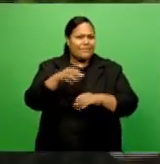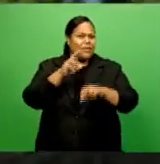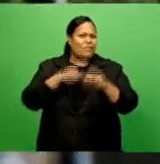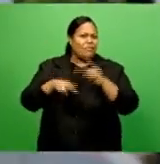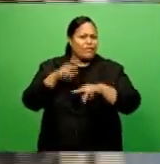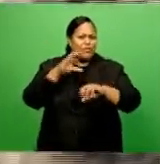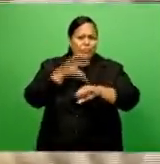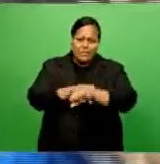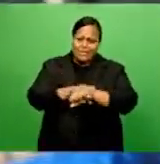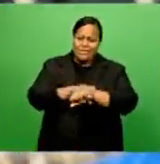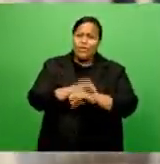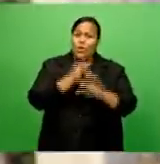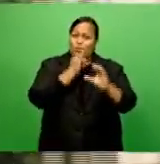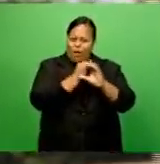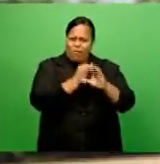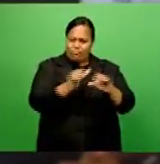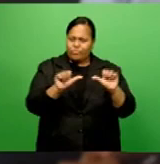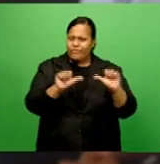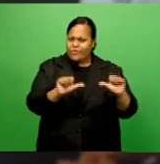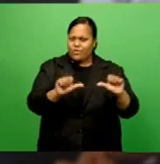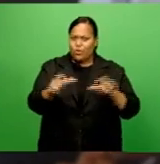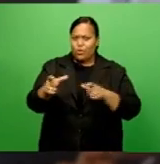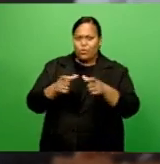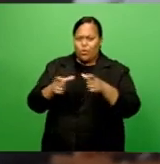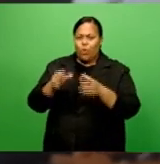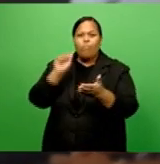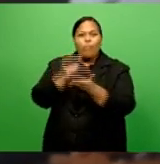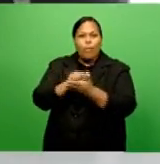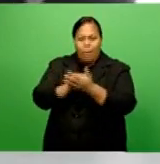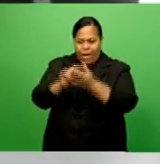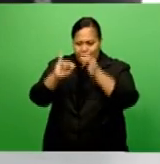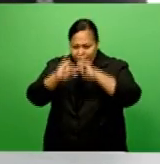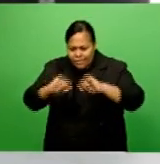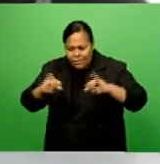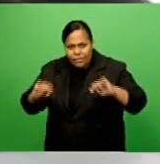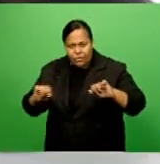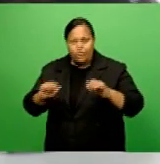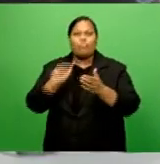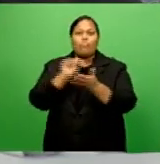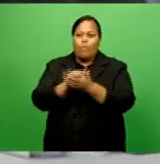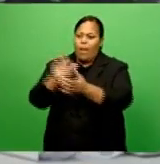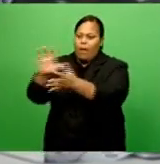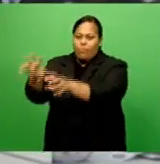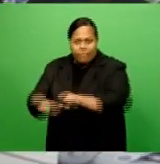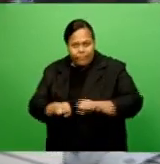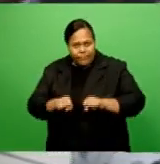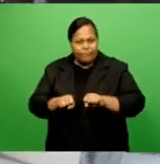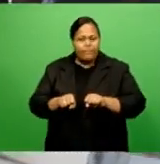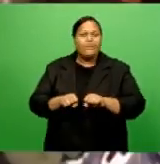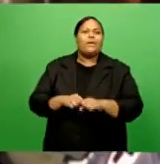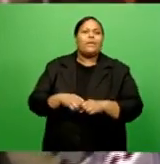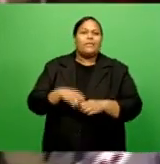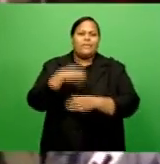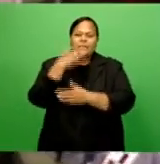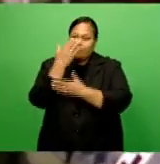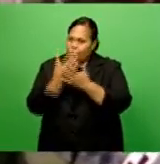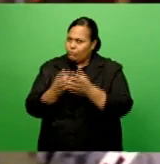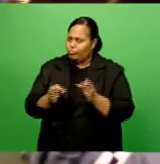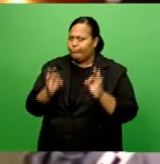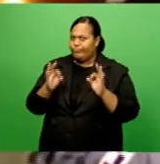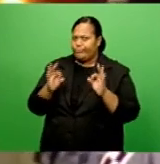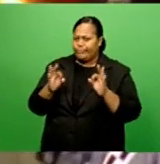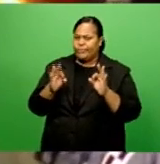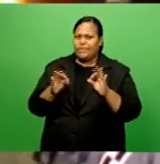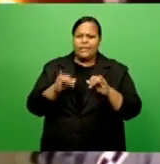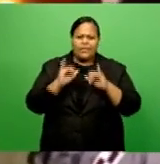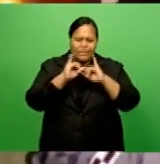prevention and control, efficient investigation, detection and successful prosecution, reliable intelligence and road safety will be